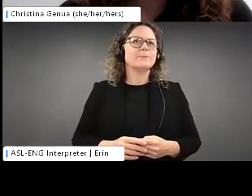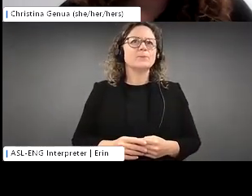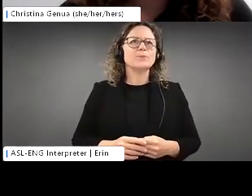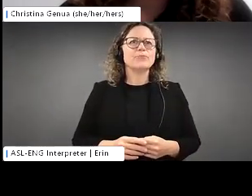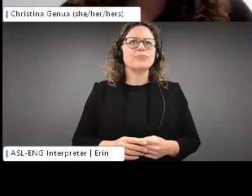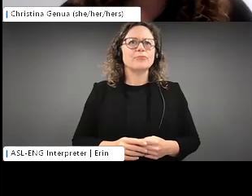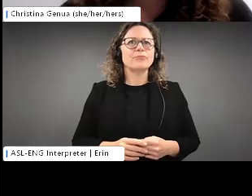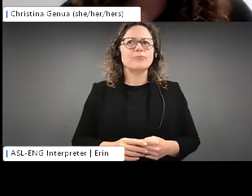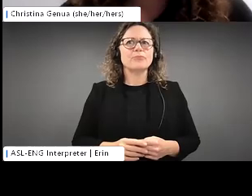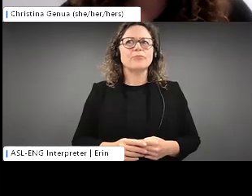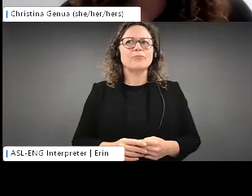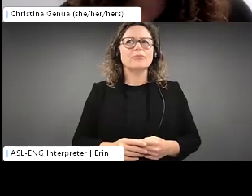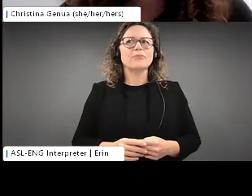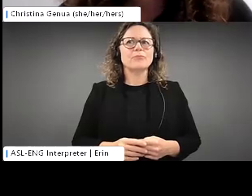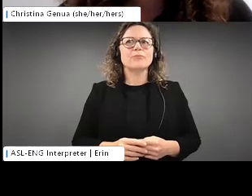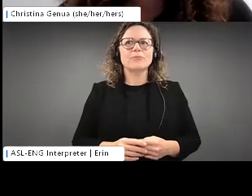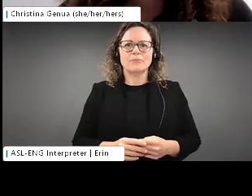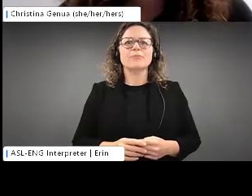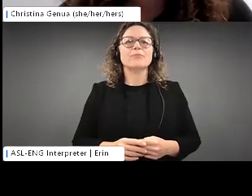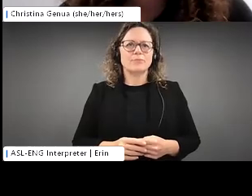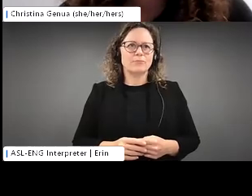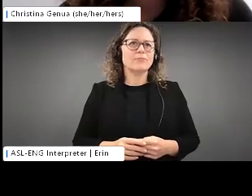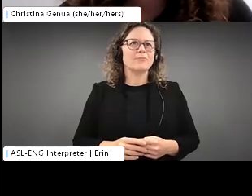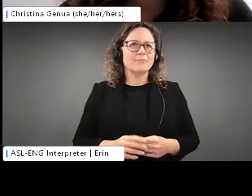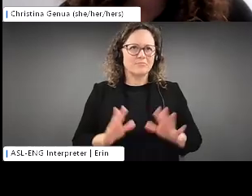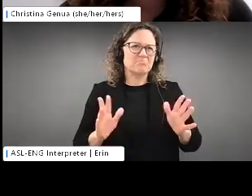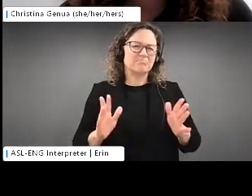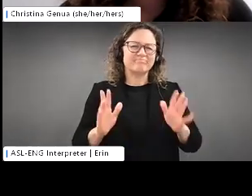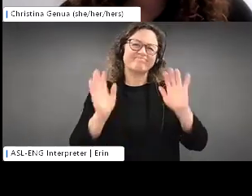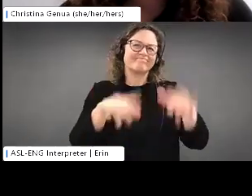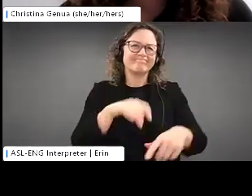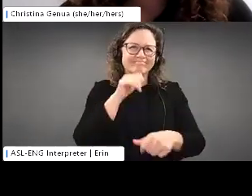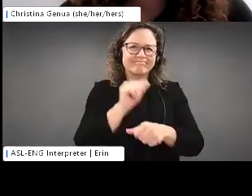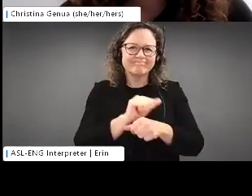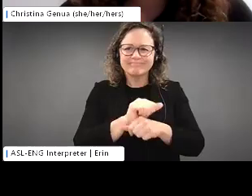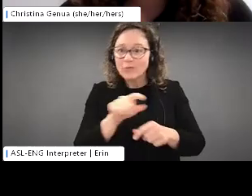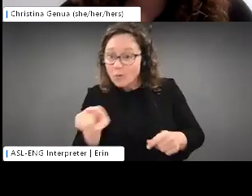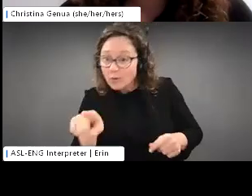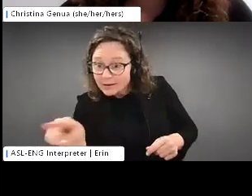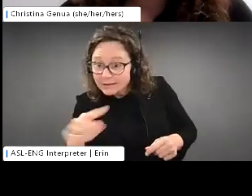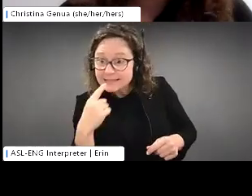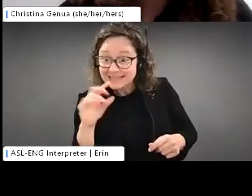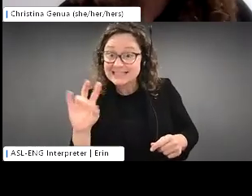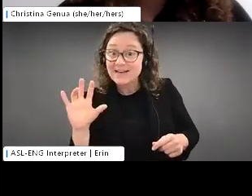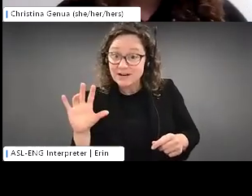No, okay, that's okay. Oh, I've got Christo, 700. Okay.